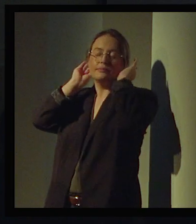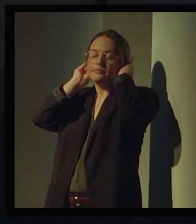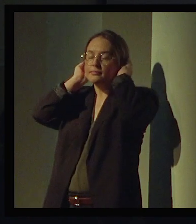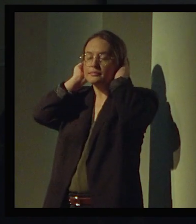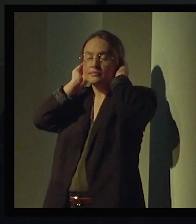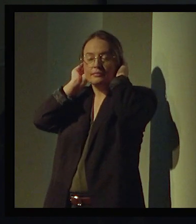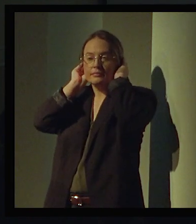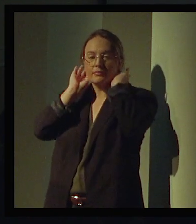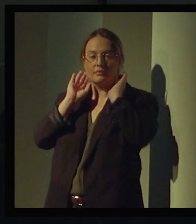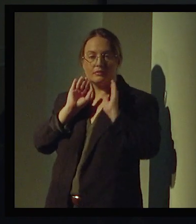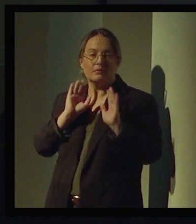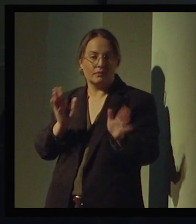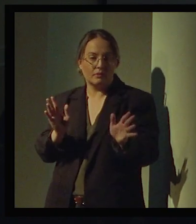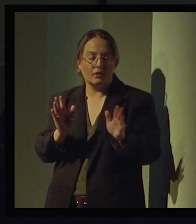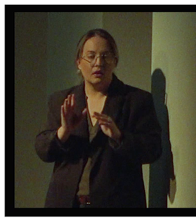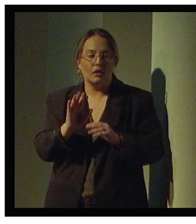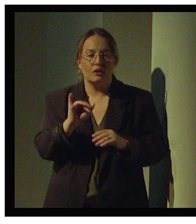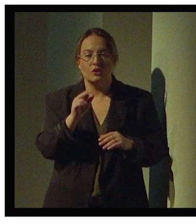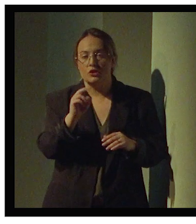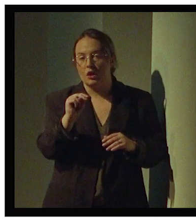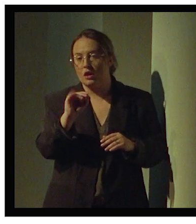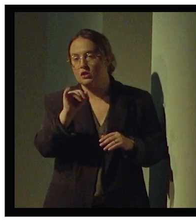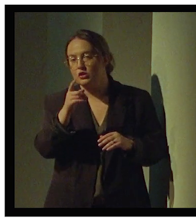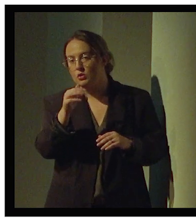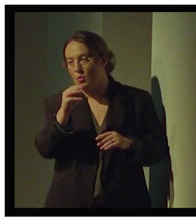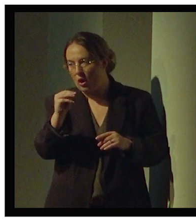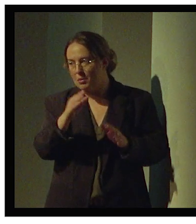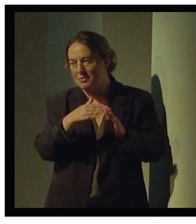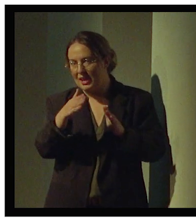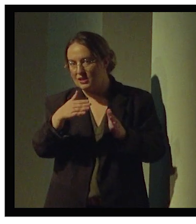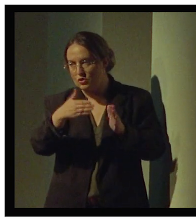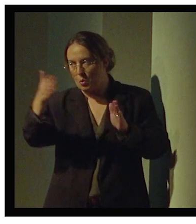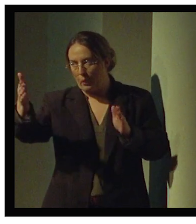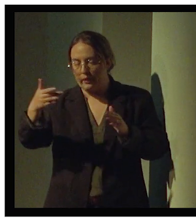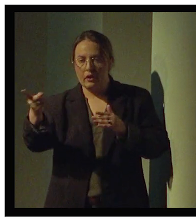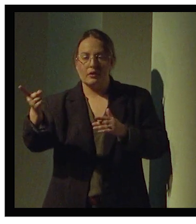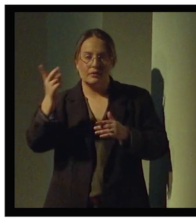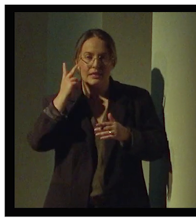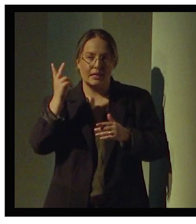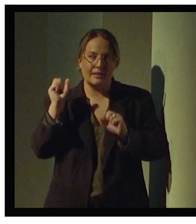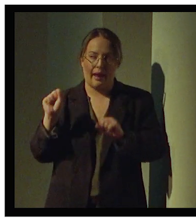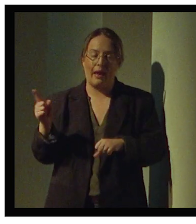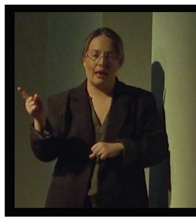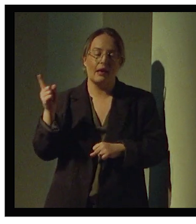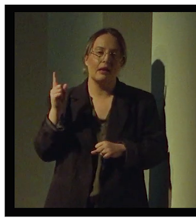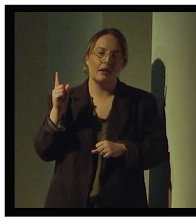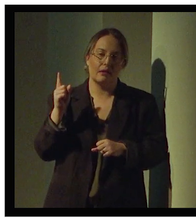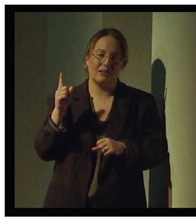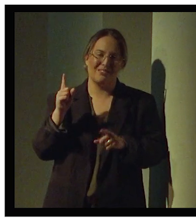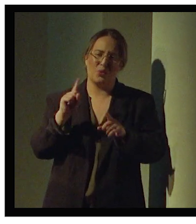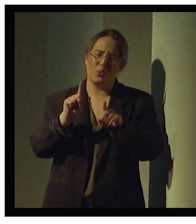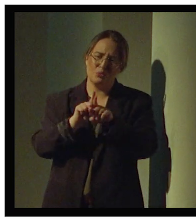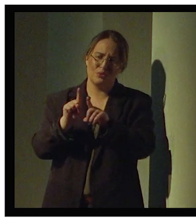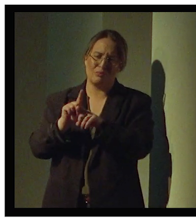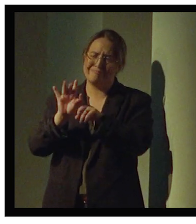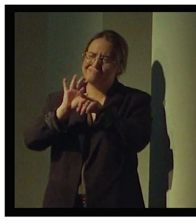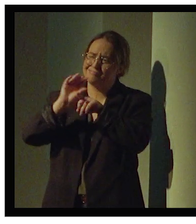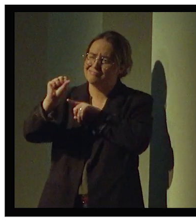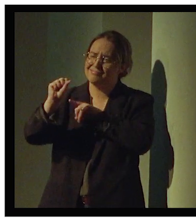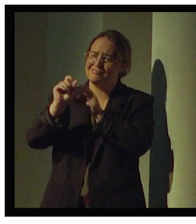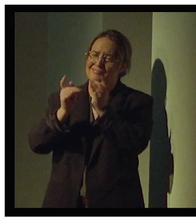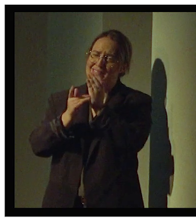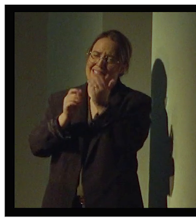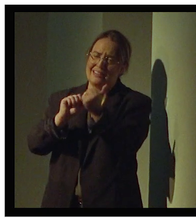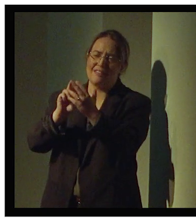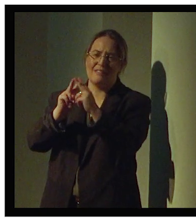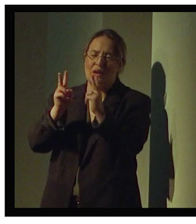So Jean-Léon Gérôme, whose work is on view next door, also excelled at this exacting technique. He was a highly